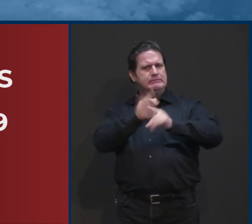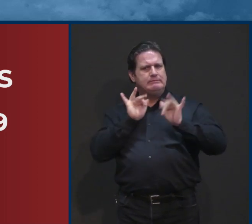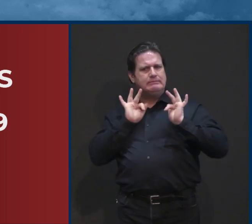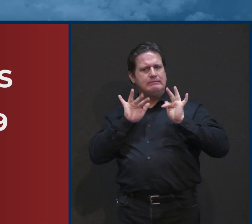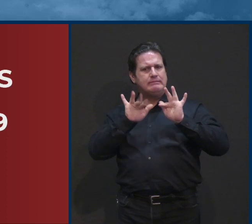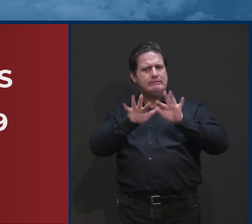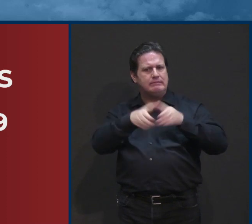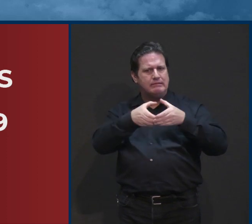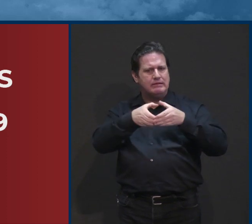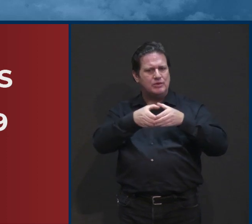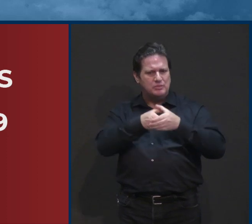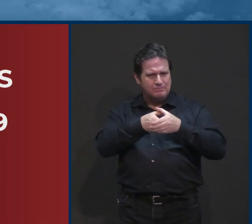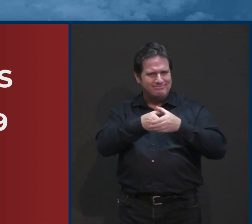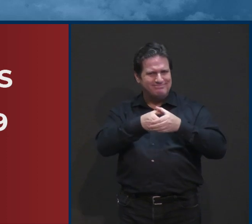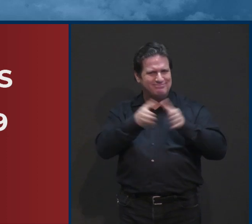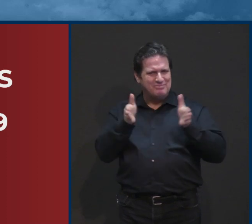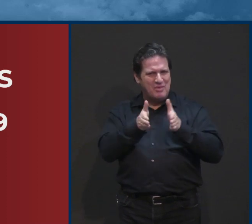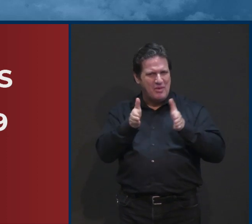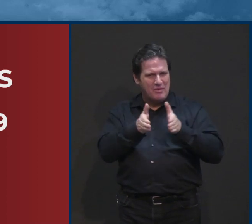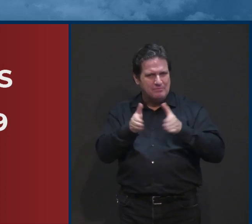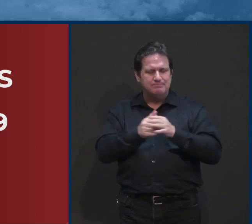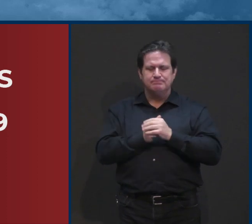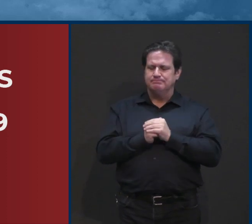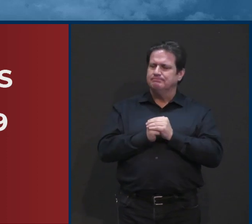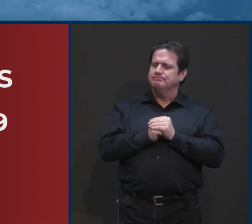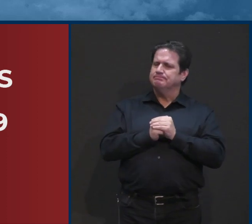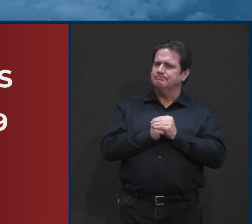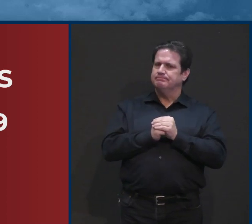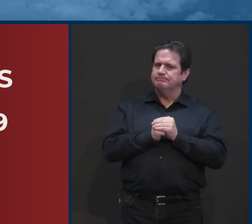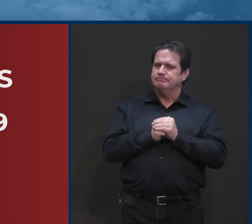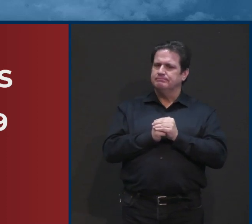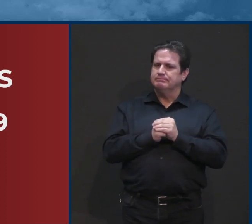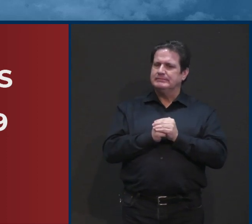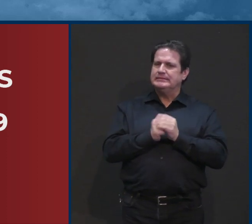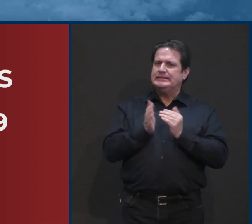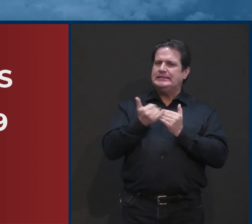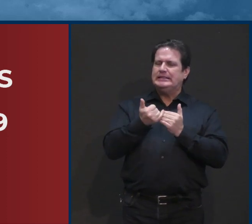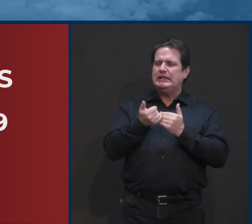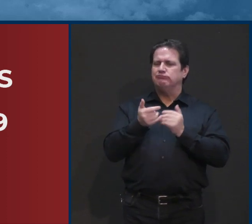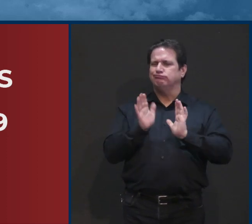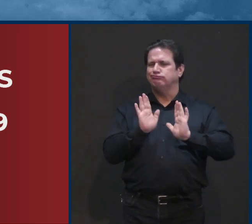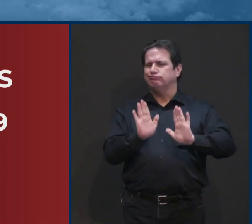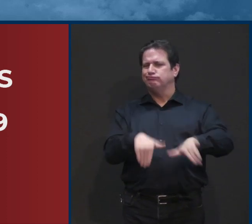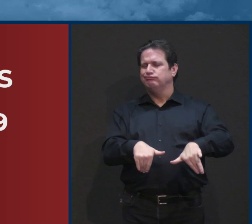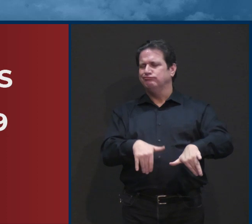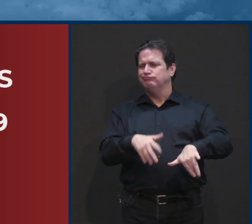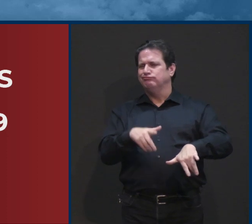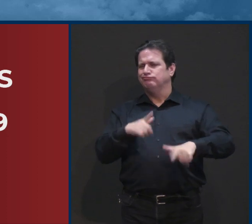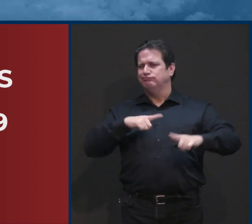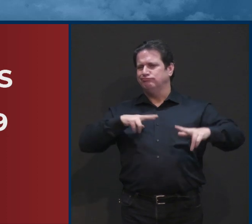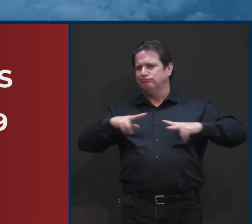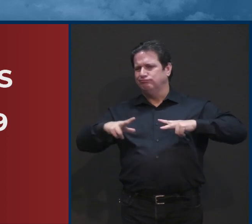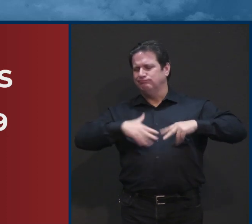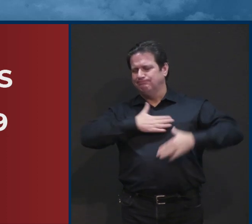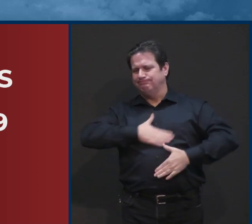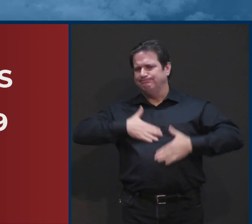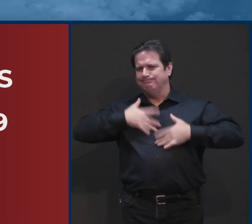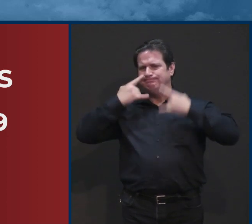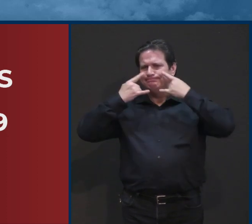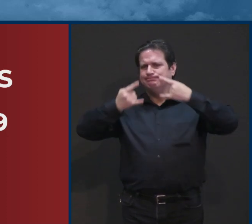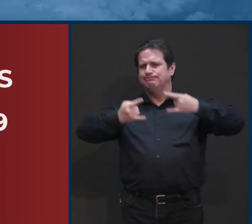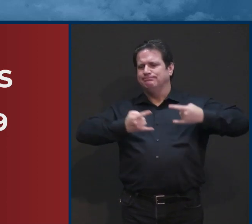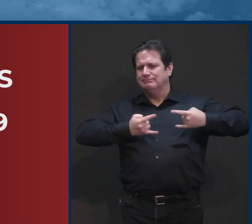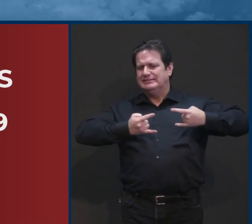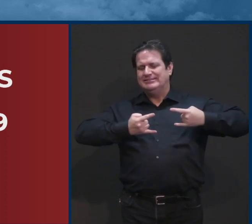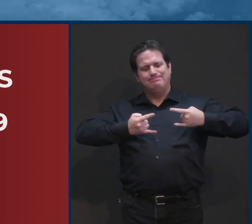It's really easy to slip a little bit and let your guard down, not wear a mask when you're